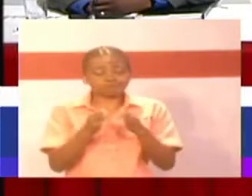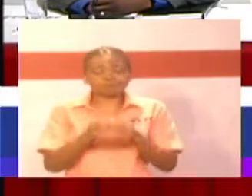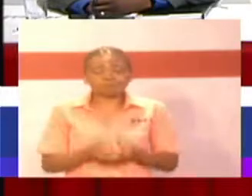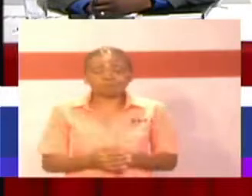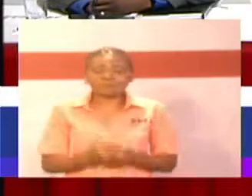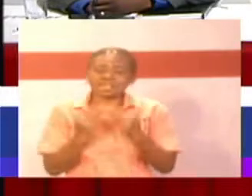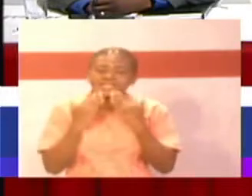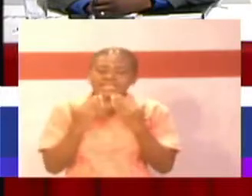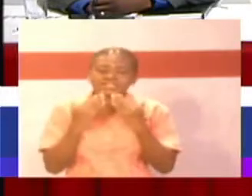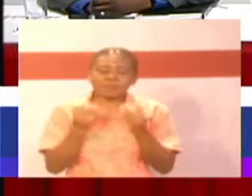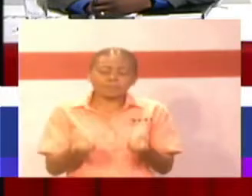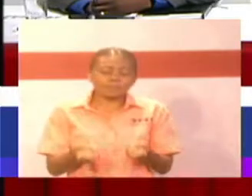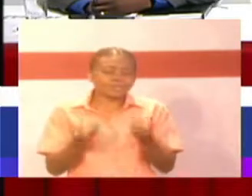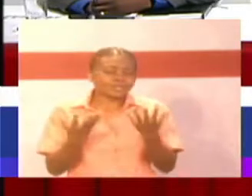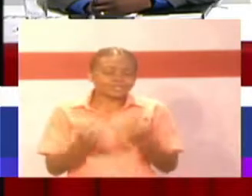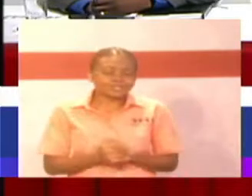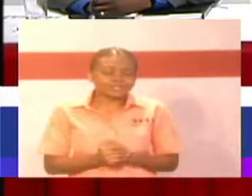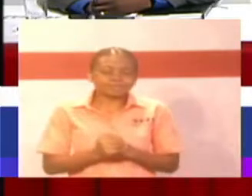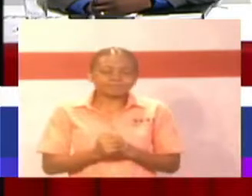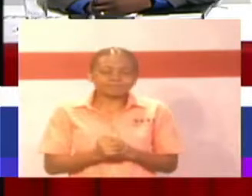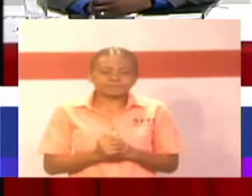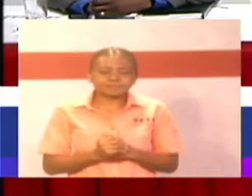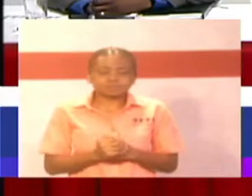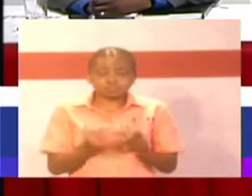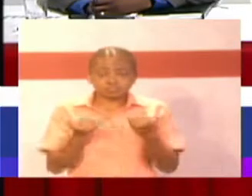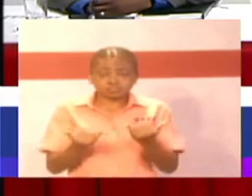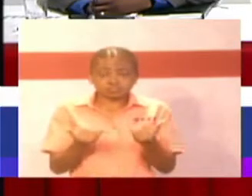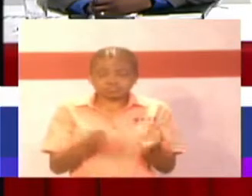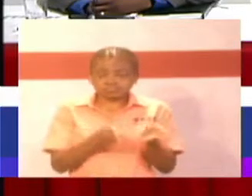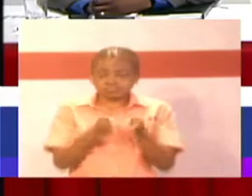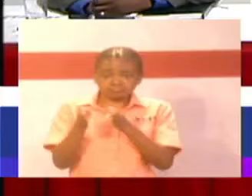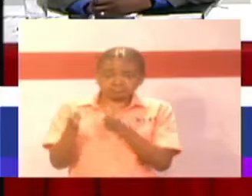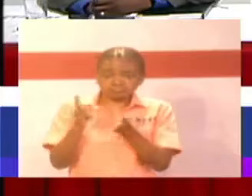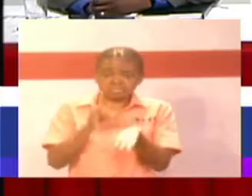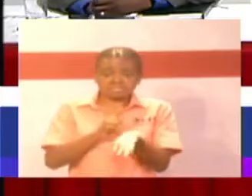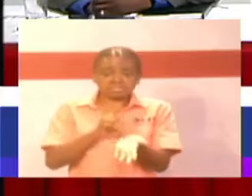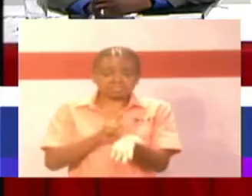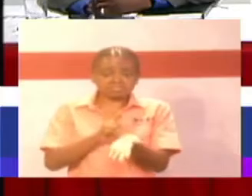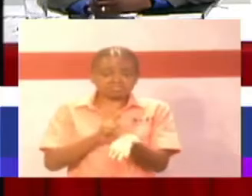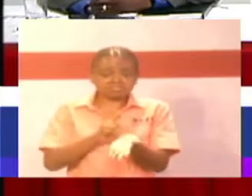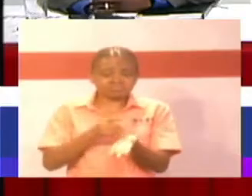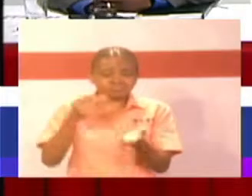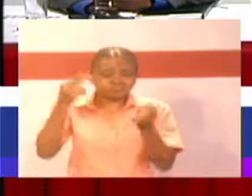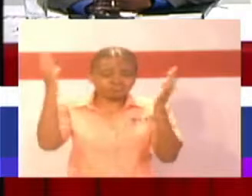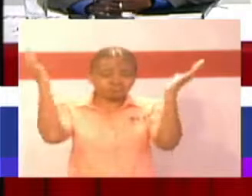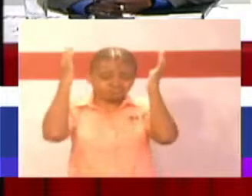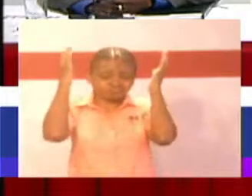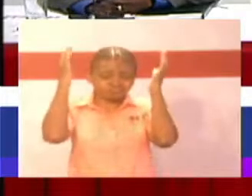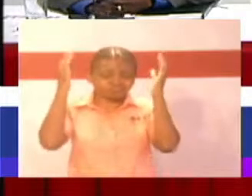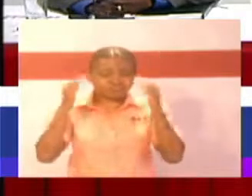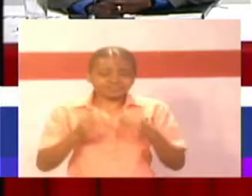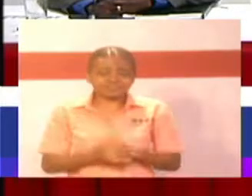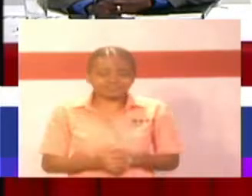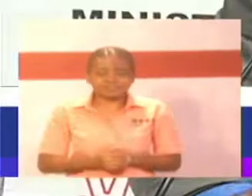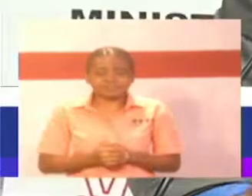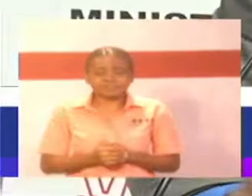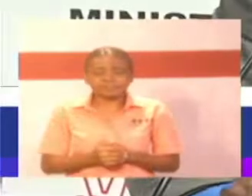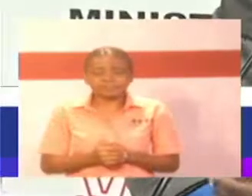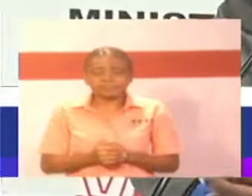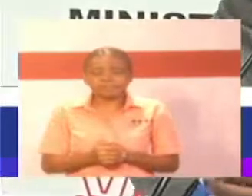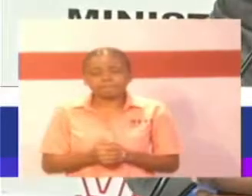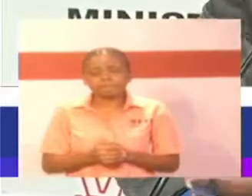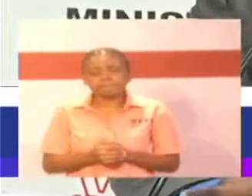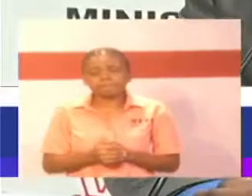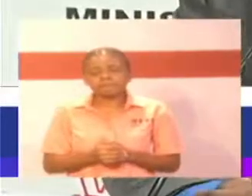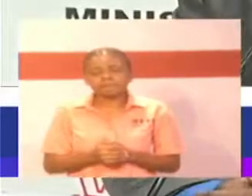Dr. Richards. At this time, we will now go to Dr. Hines, who will present the epidemiological update. Dr.